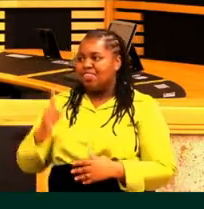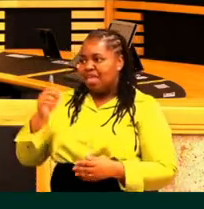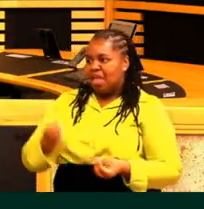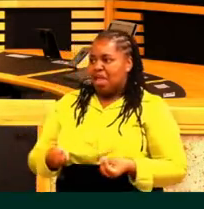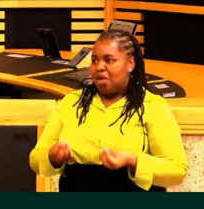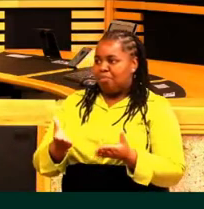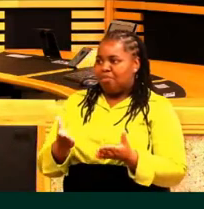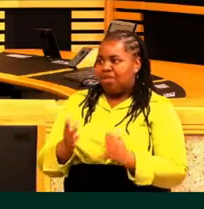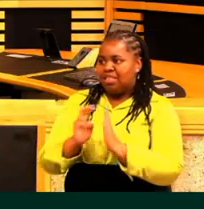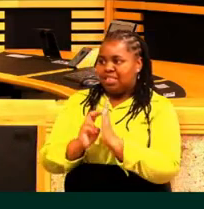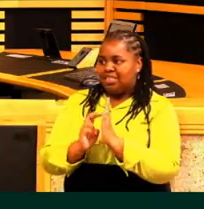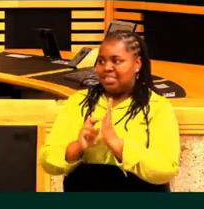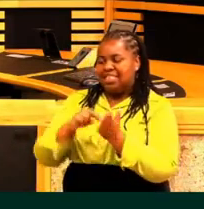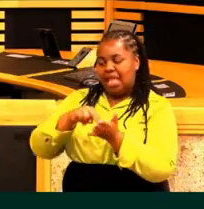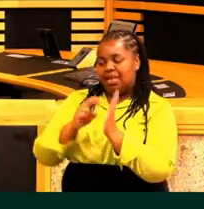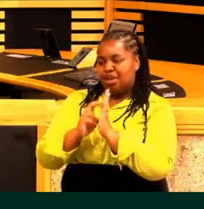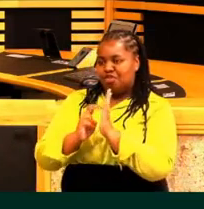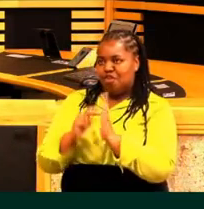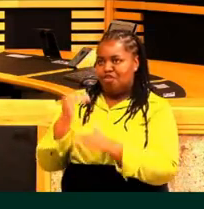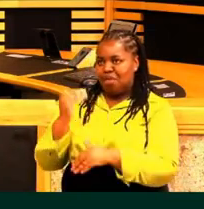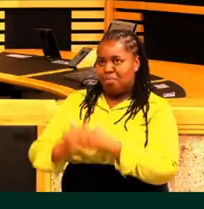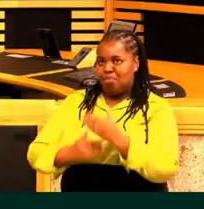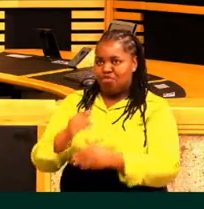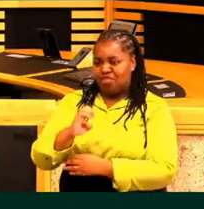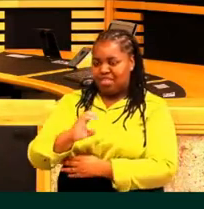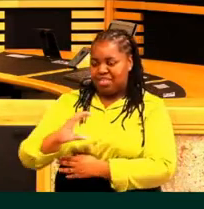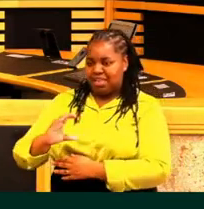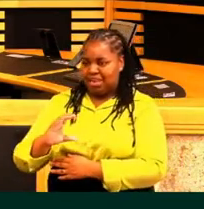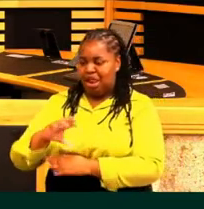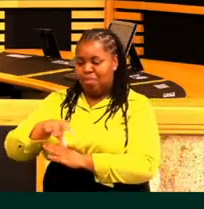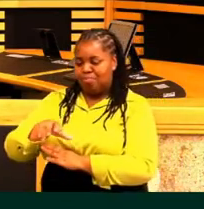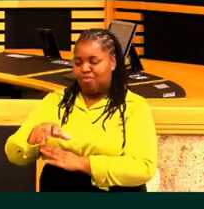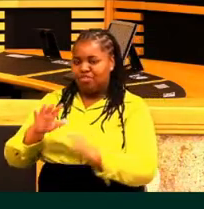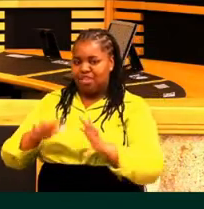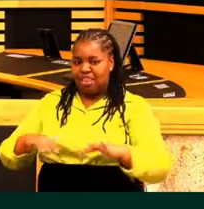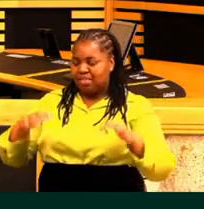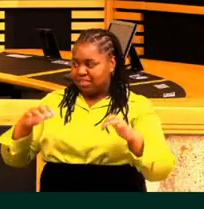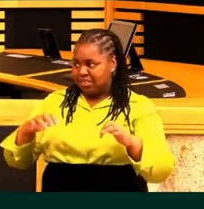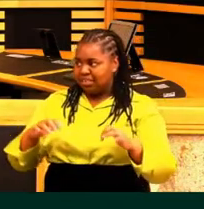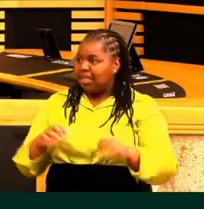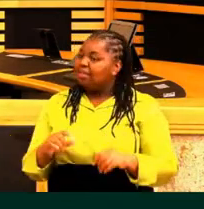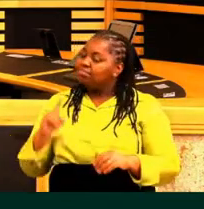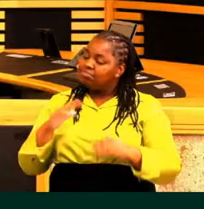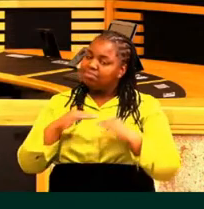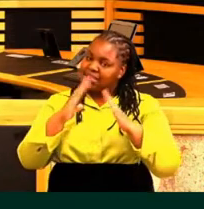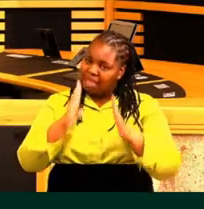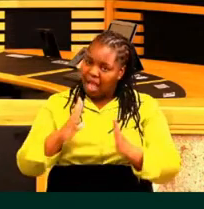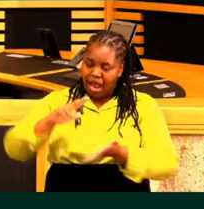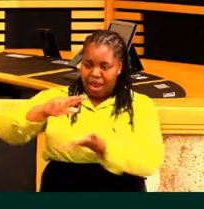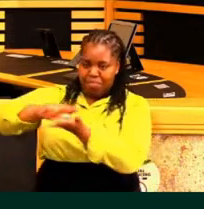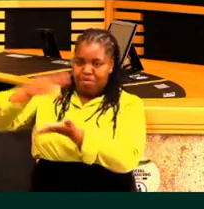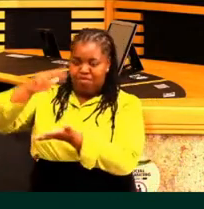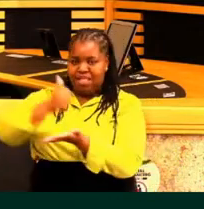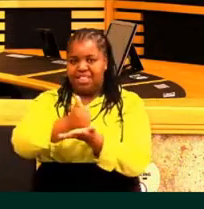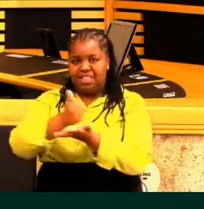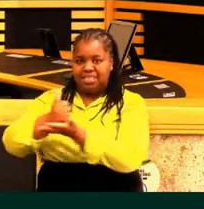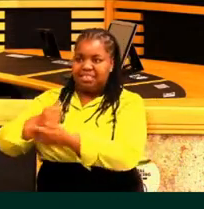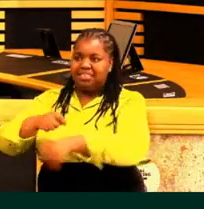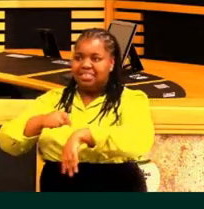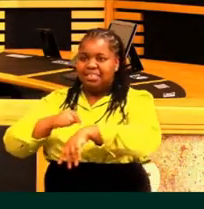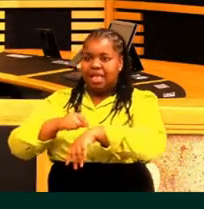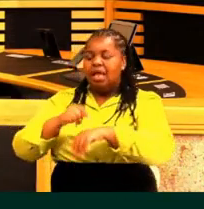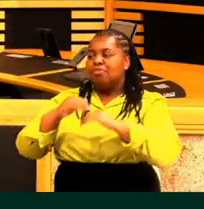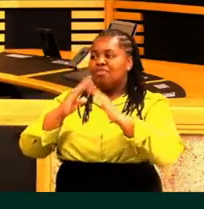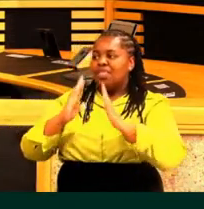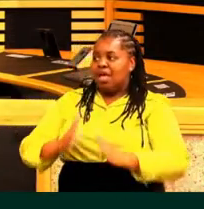of the standing rules of procedure of the Eastern Cape provincial legislature that the house approves the sitting times of